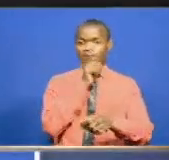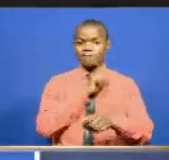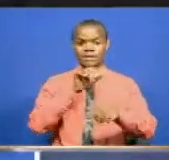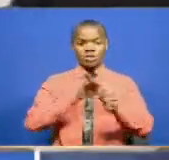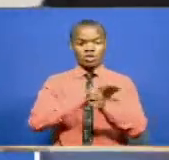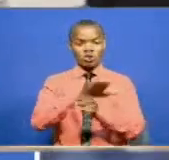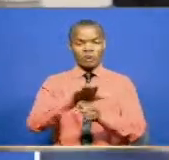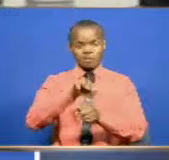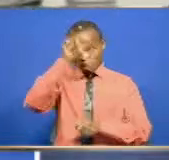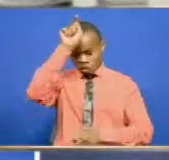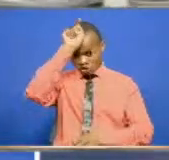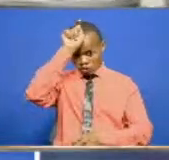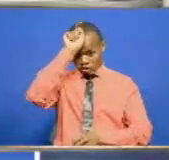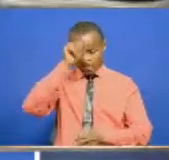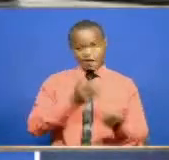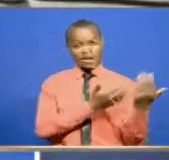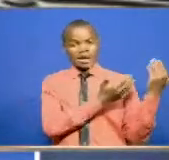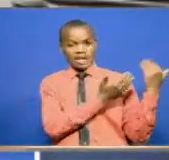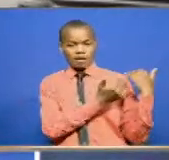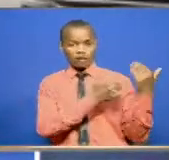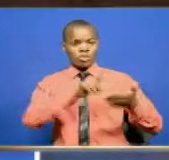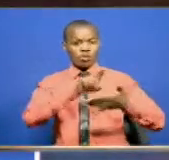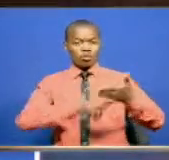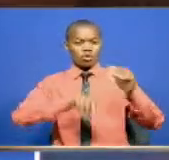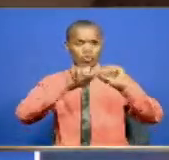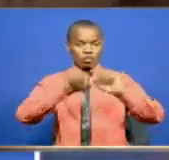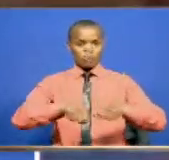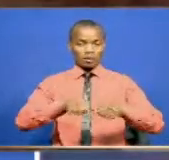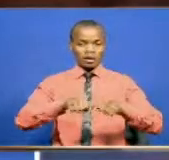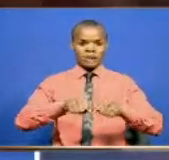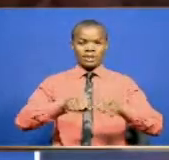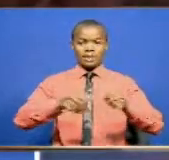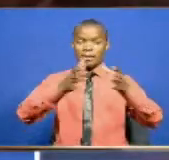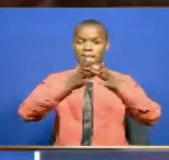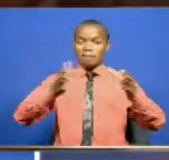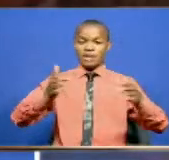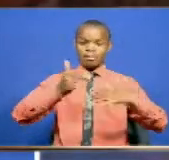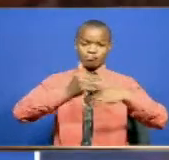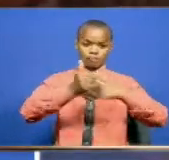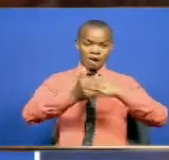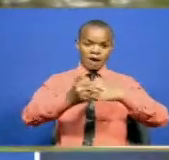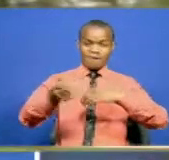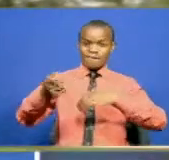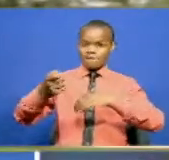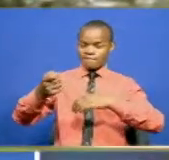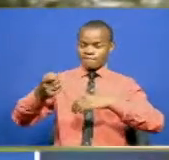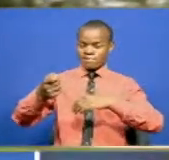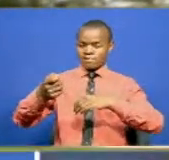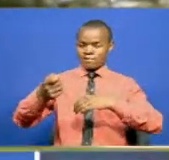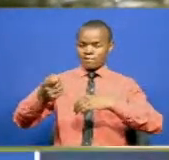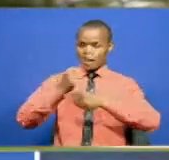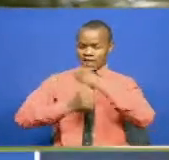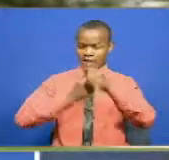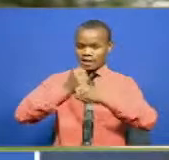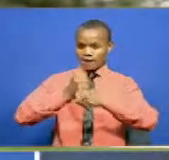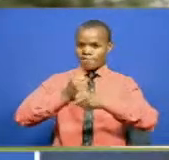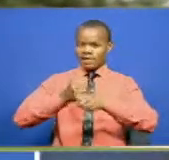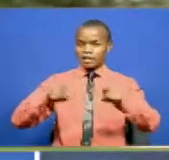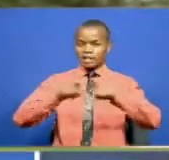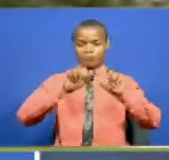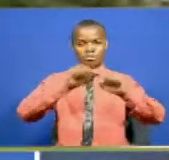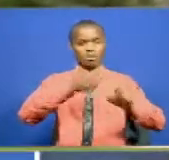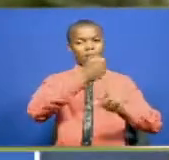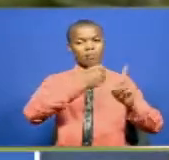Tunisia expects date production to exceed local demand in the next few years, with forecasts predicting record harvests of more than